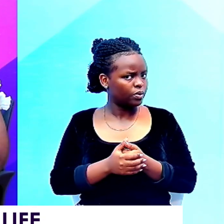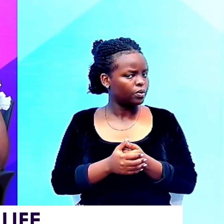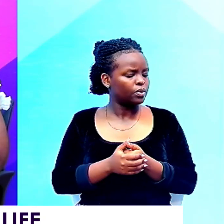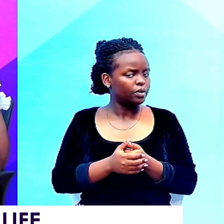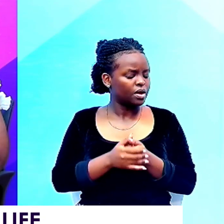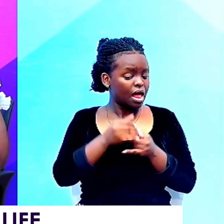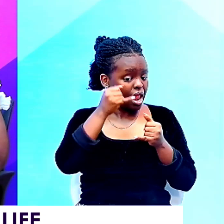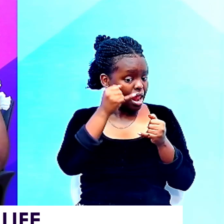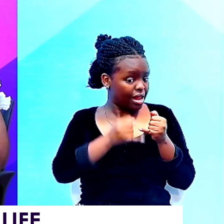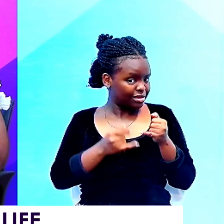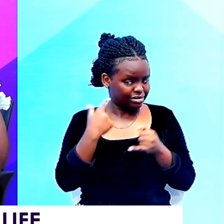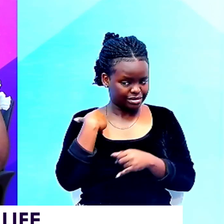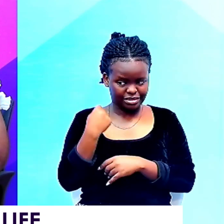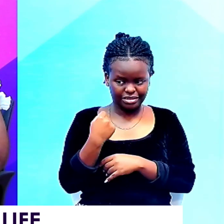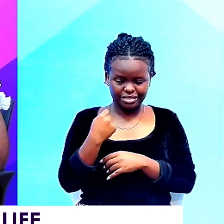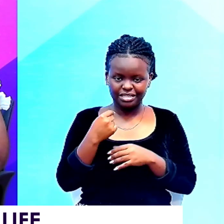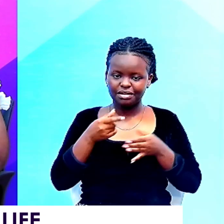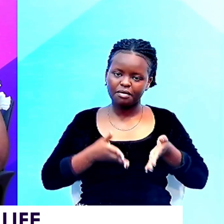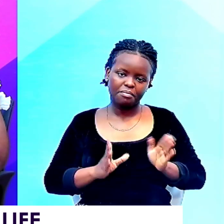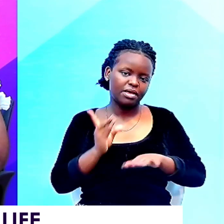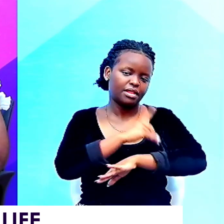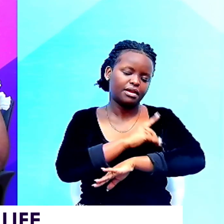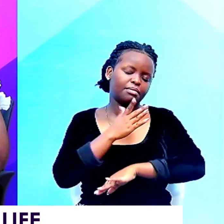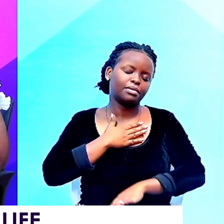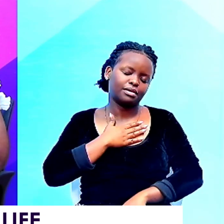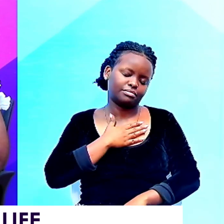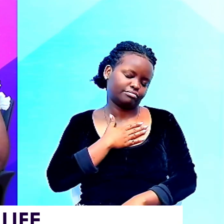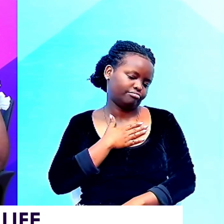the last one happened during my birthday.